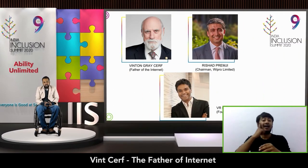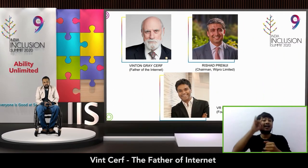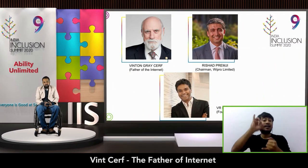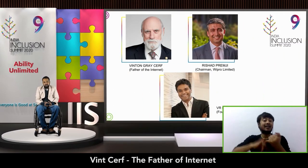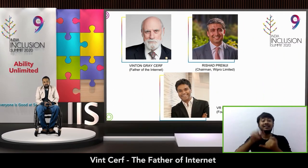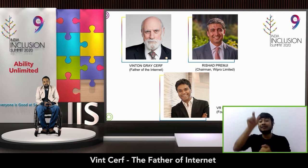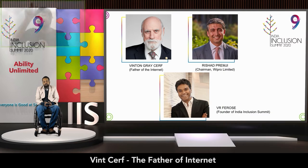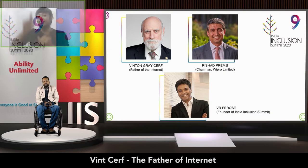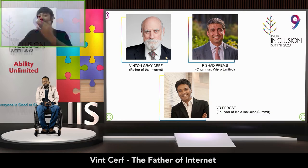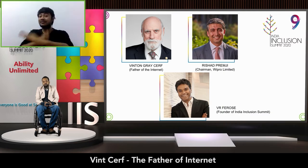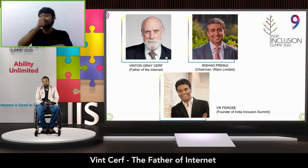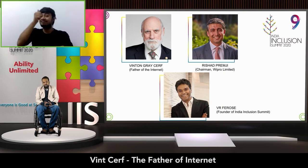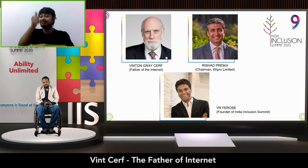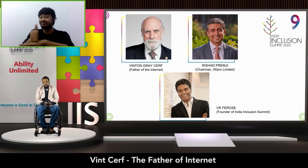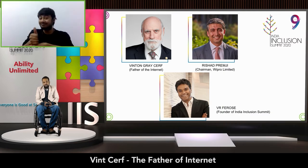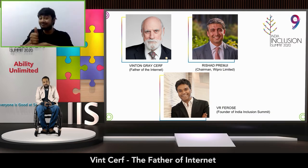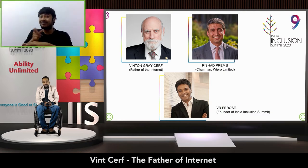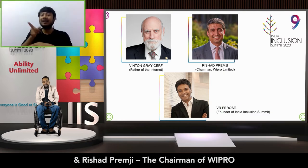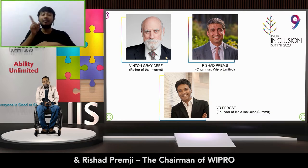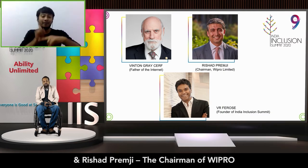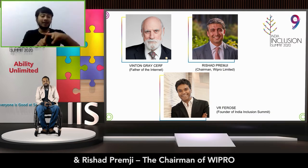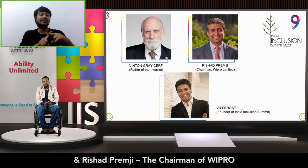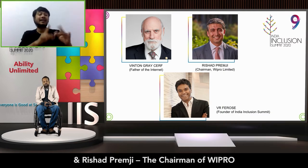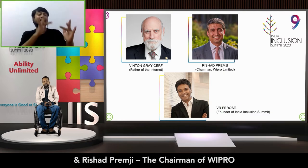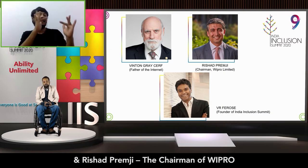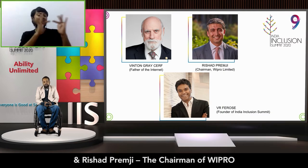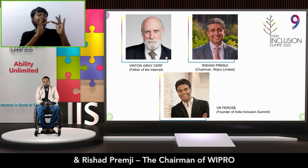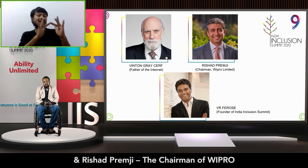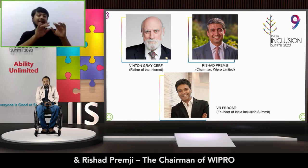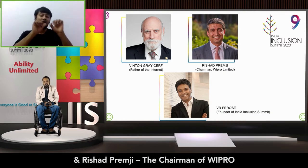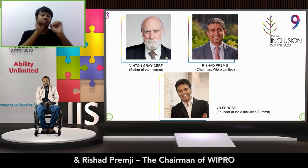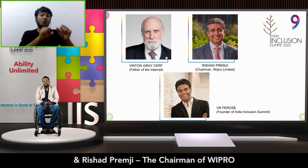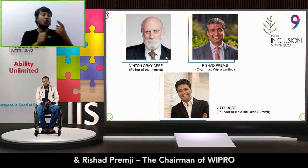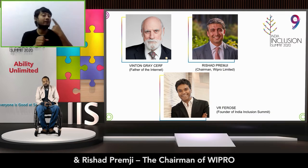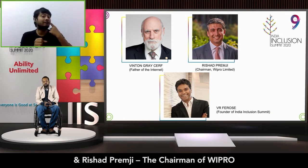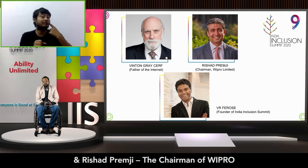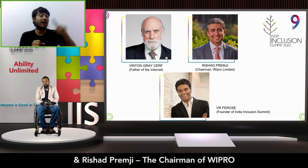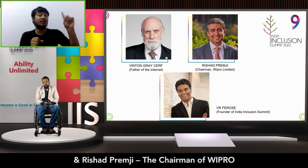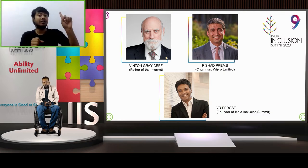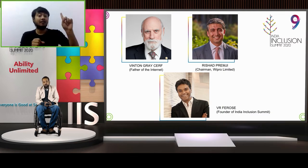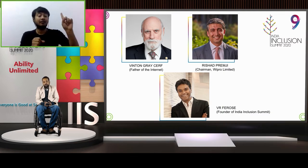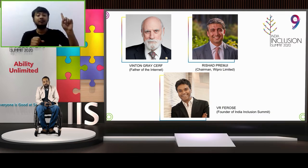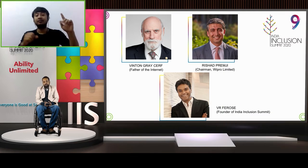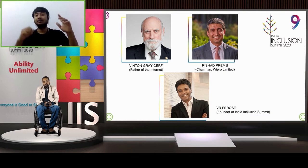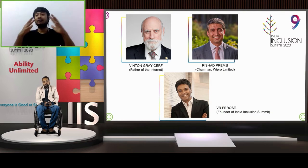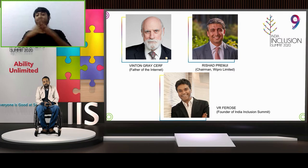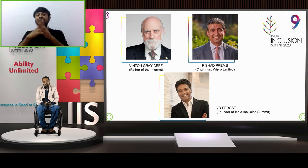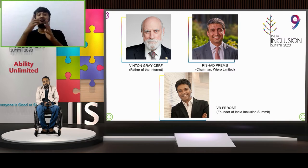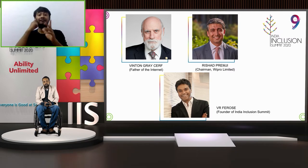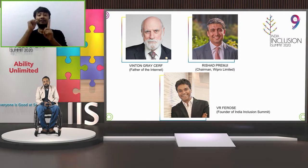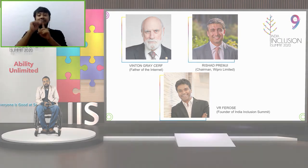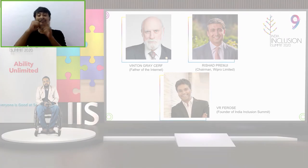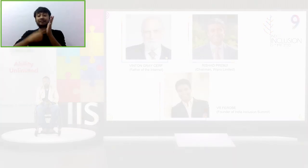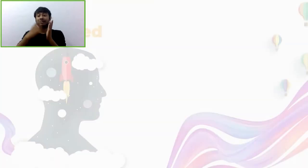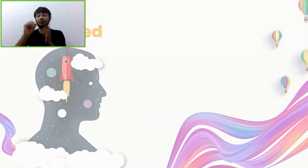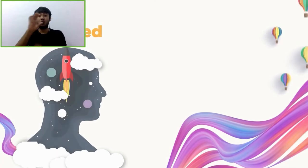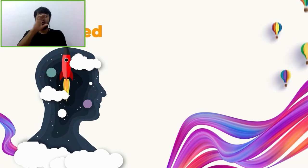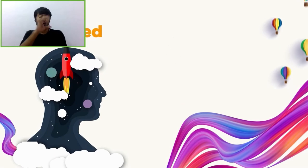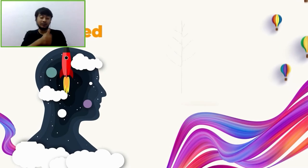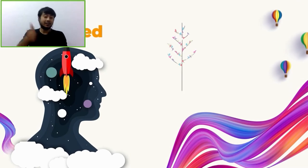Vint Cerf, the father of internet, and Rishad Premji, the chairman of Wipro.